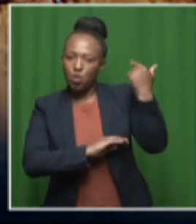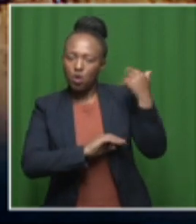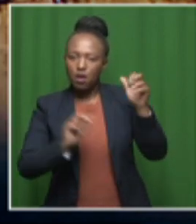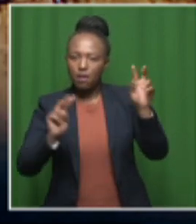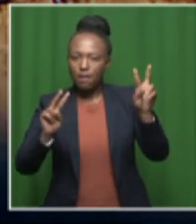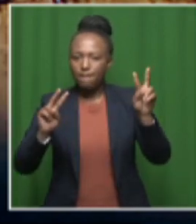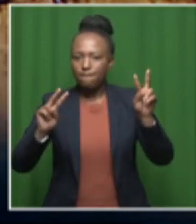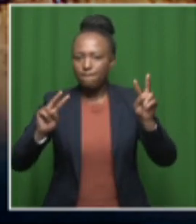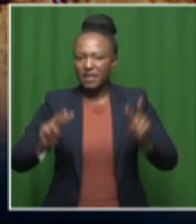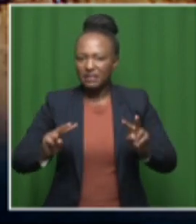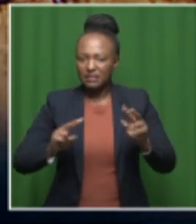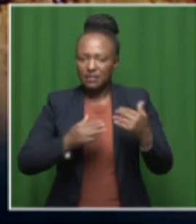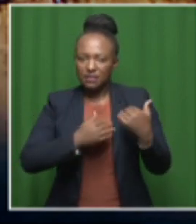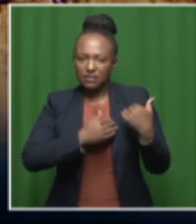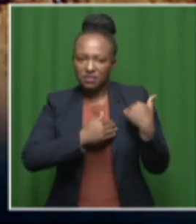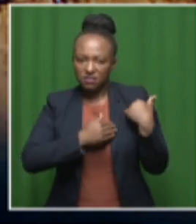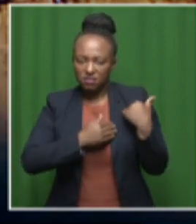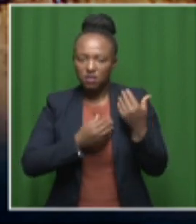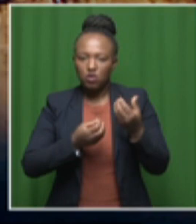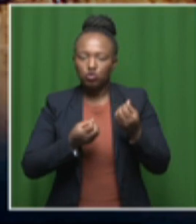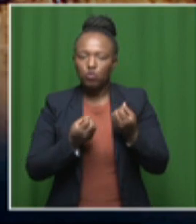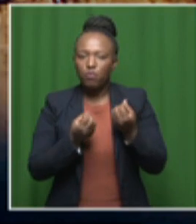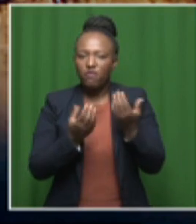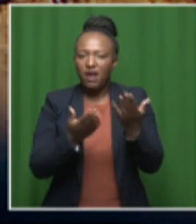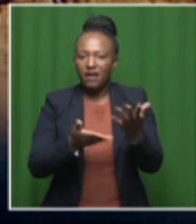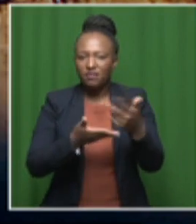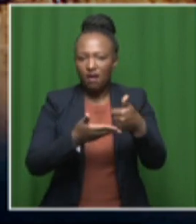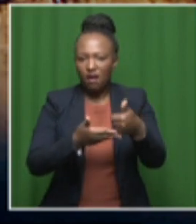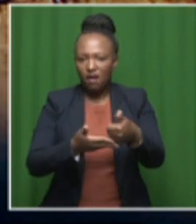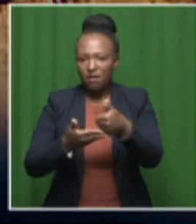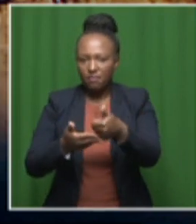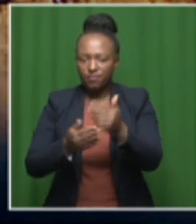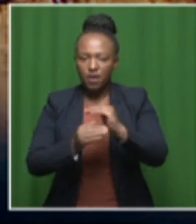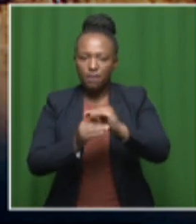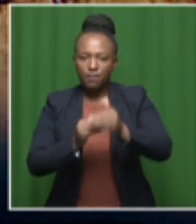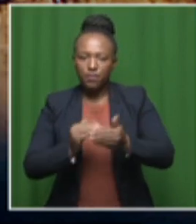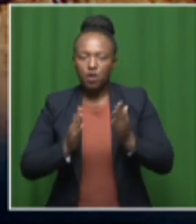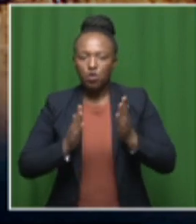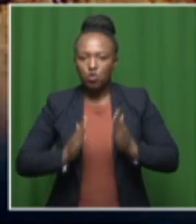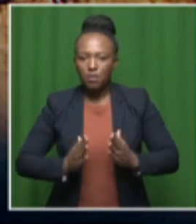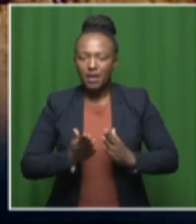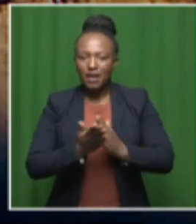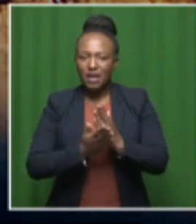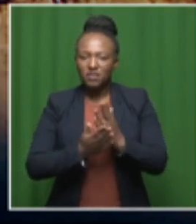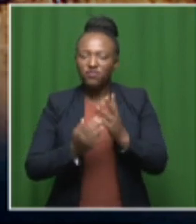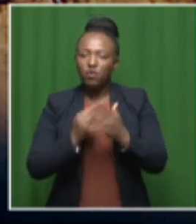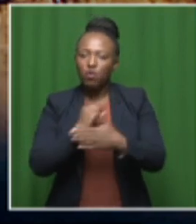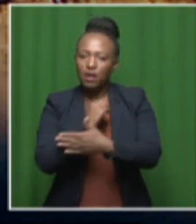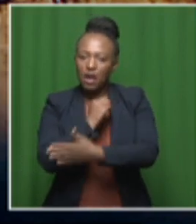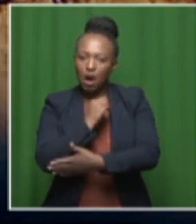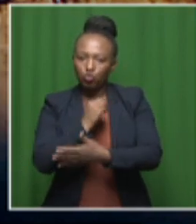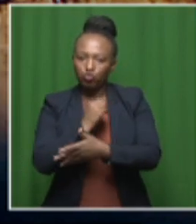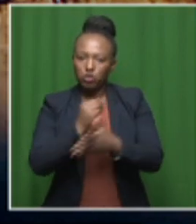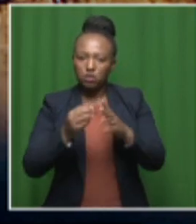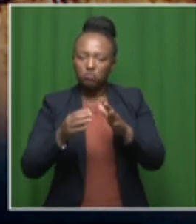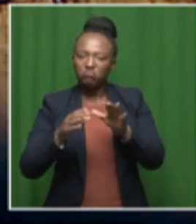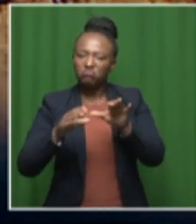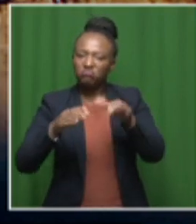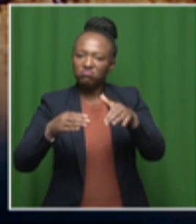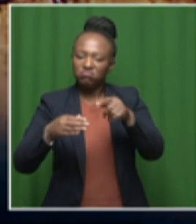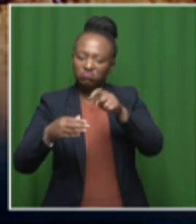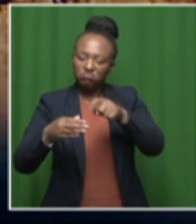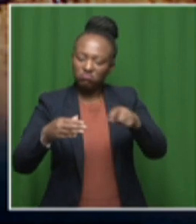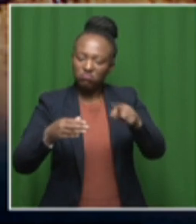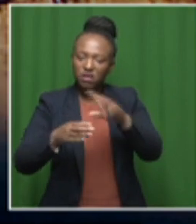security, providing humanitarian aid, and the protection of human rights by its member states. Although the UN has grown to become the world's